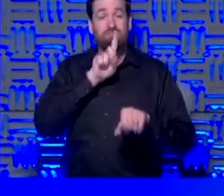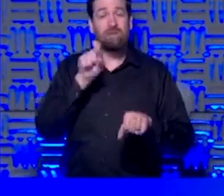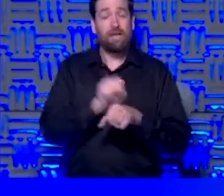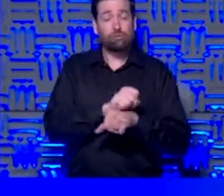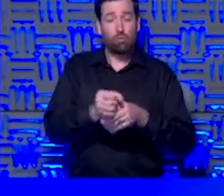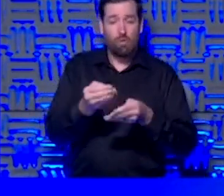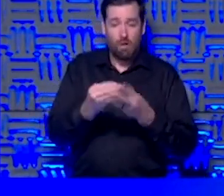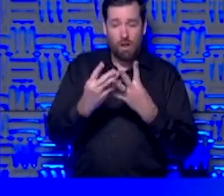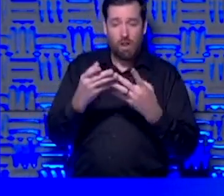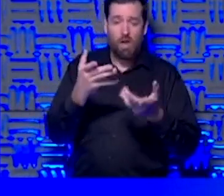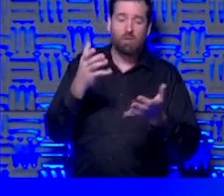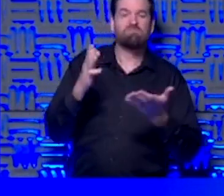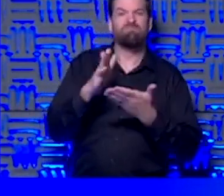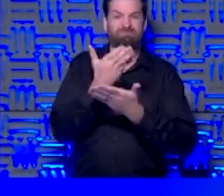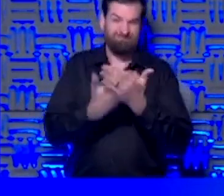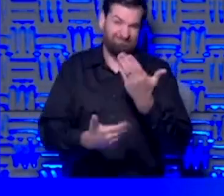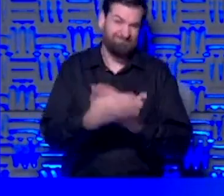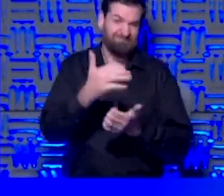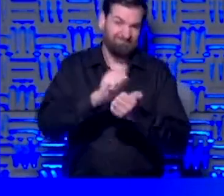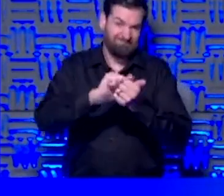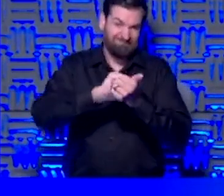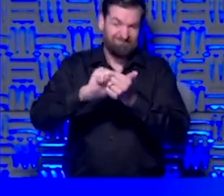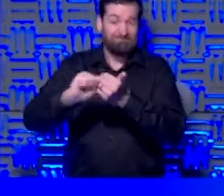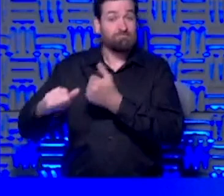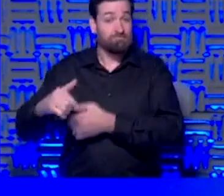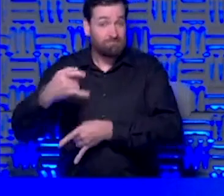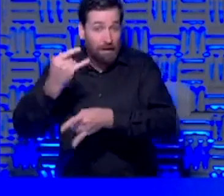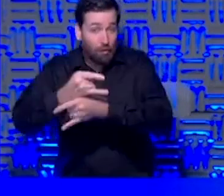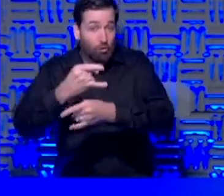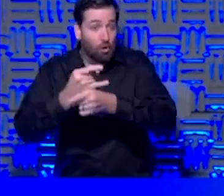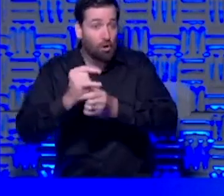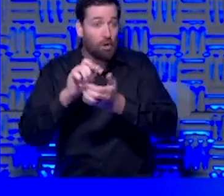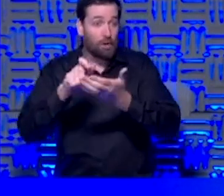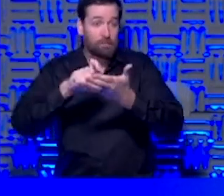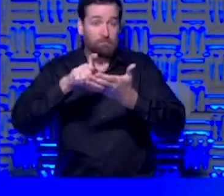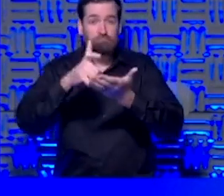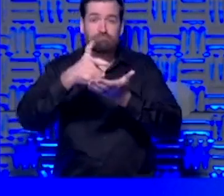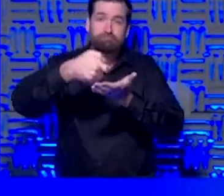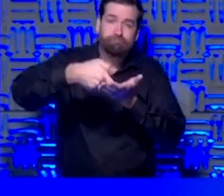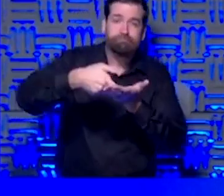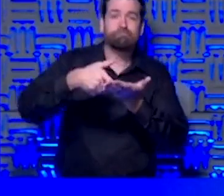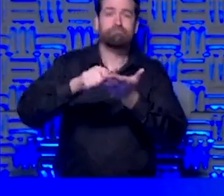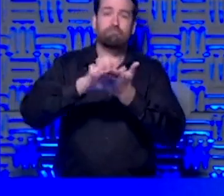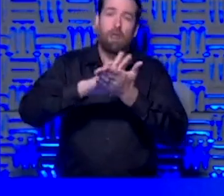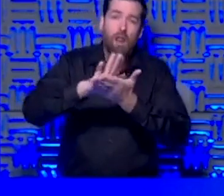if you're doing proper hand hygiene, I hope you have alcohol gel or alcohol spray and or